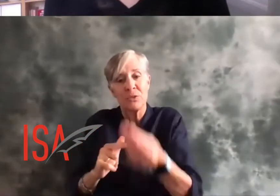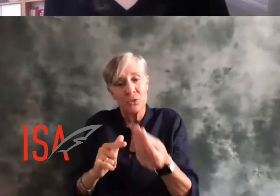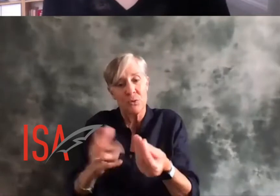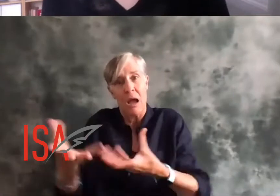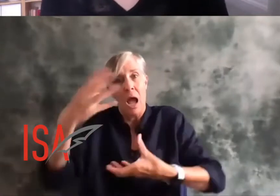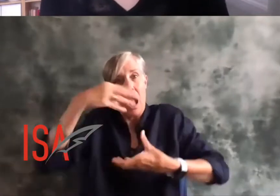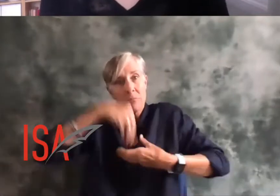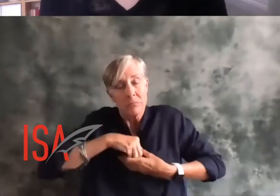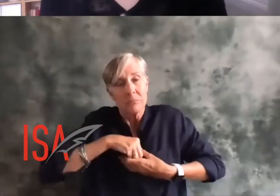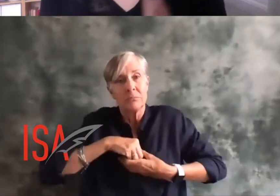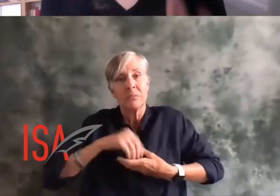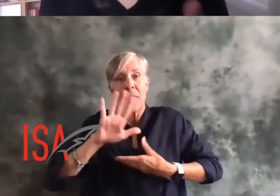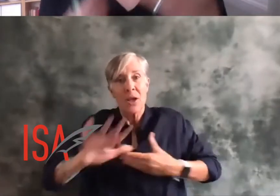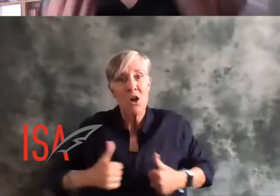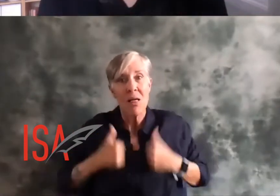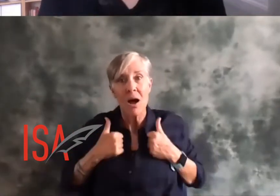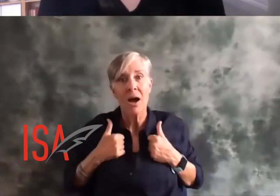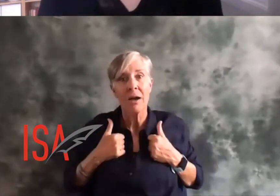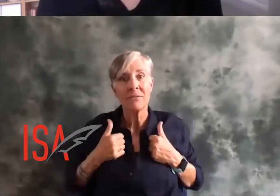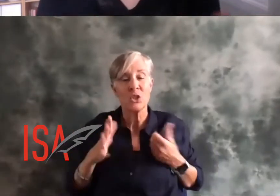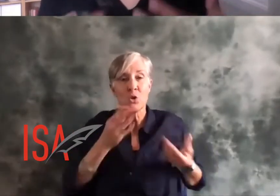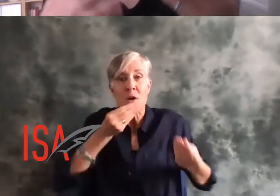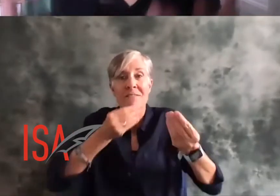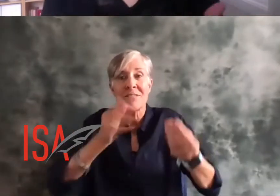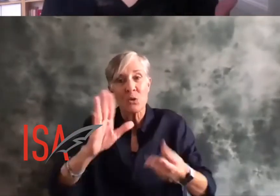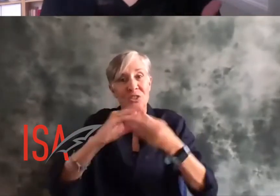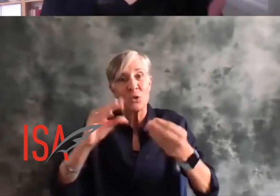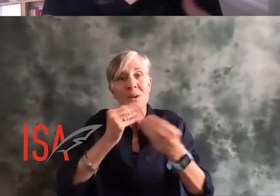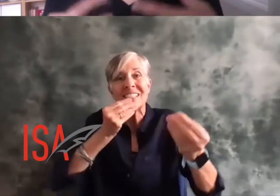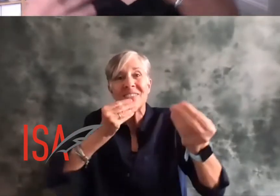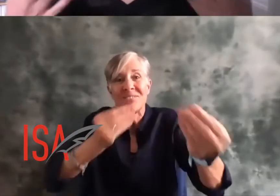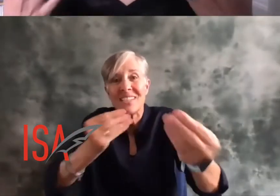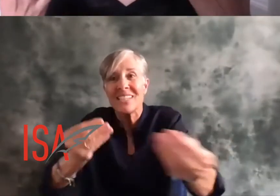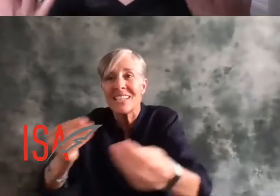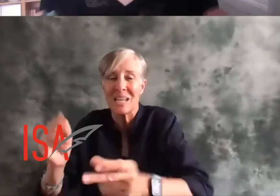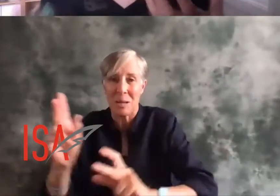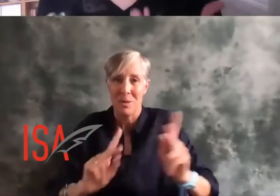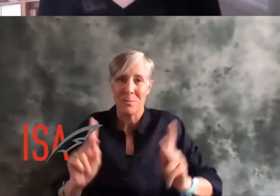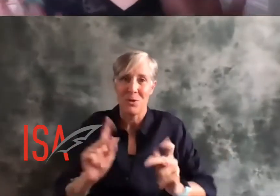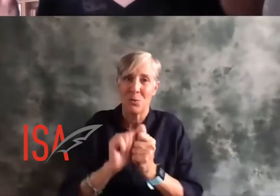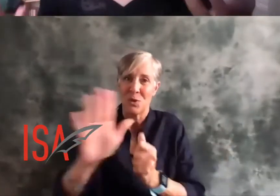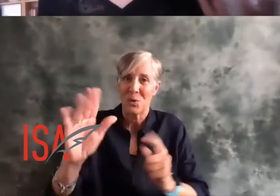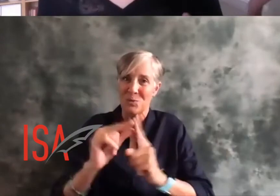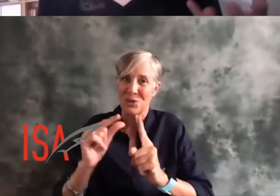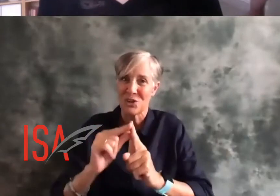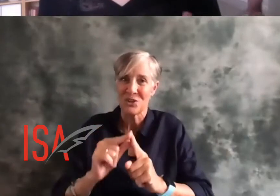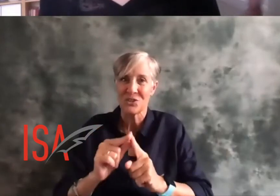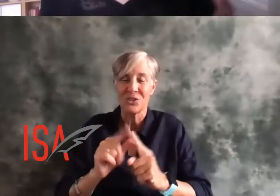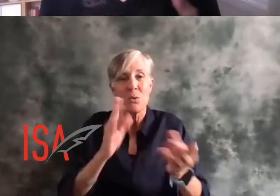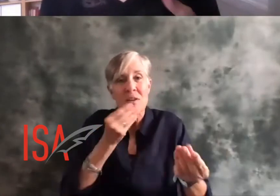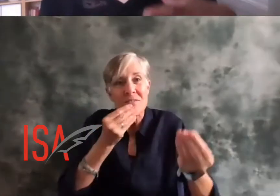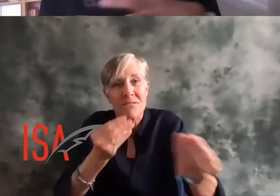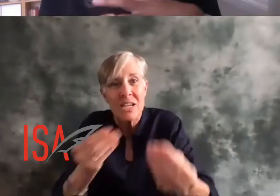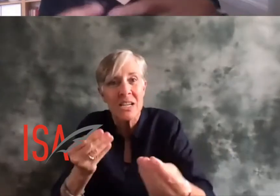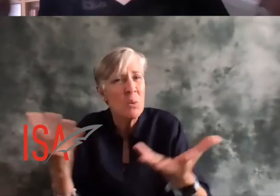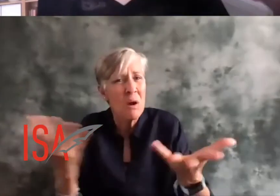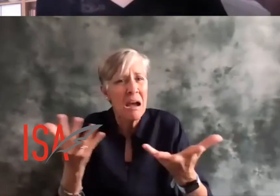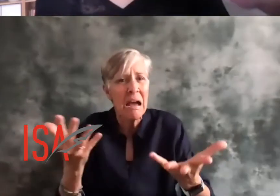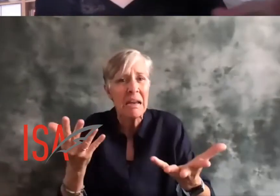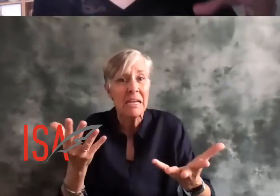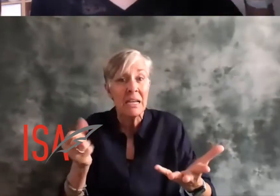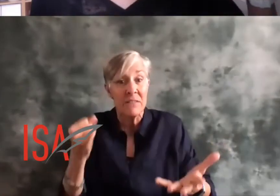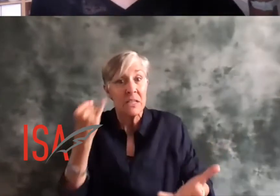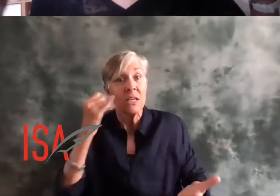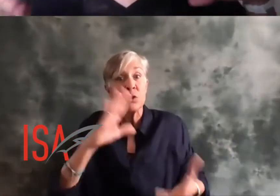their lives, right? You're feeding people these words, and what is it you're nourishing them with? Even if it's a